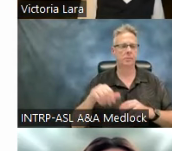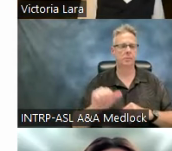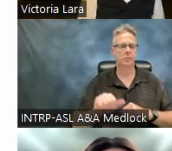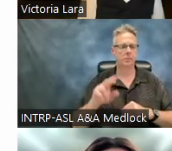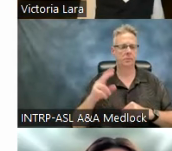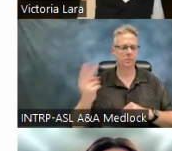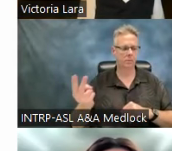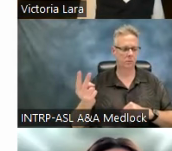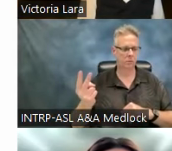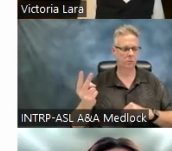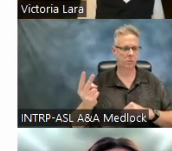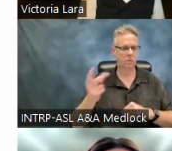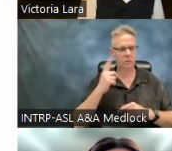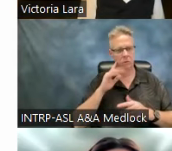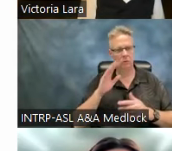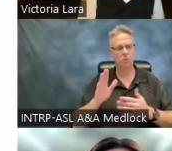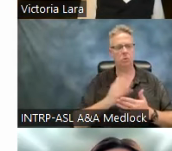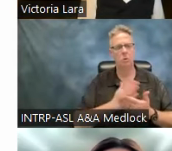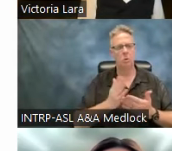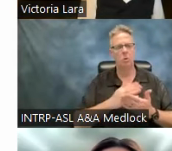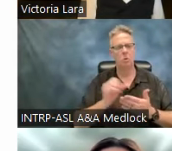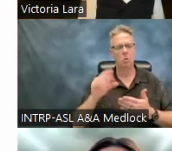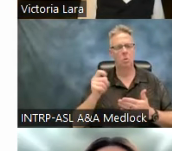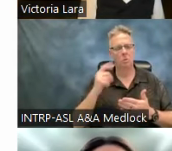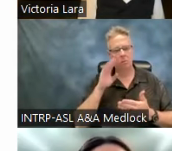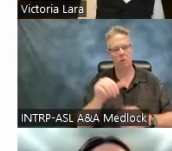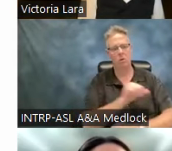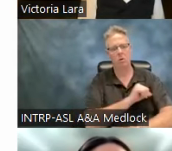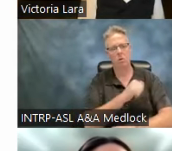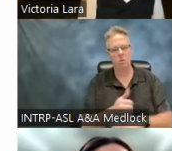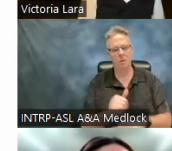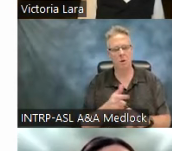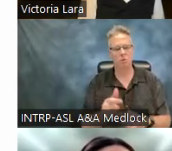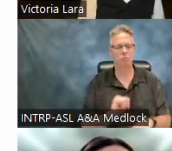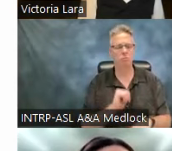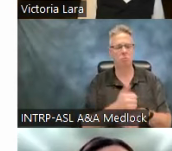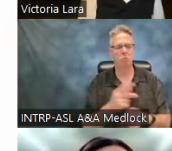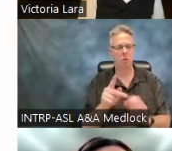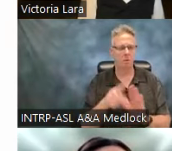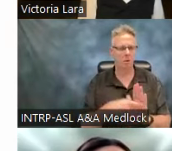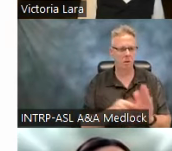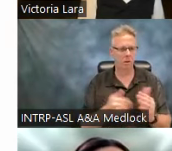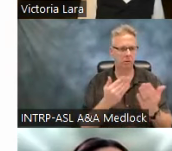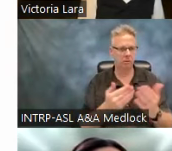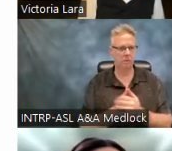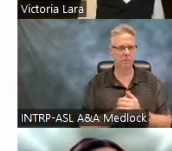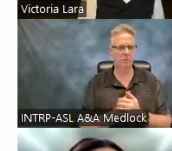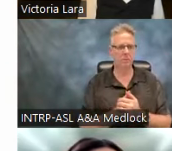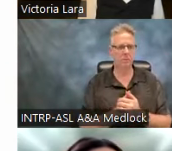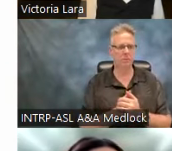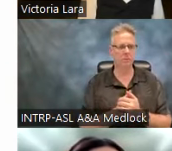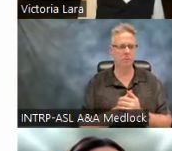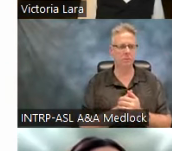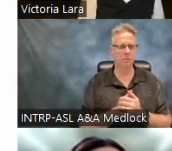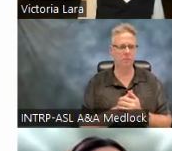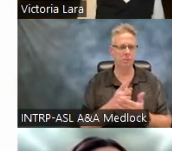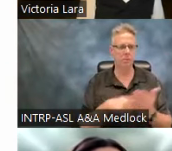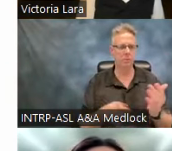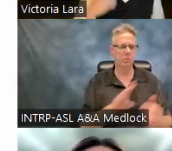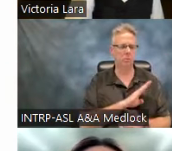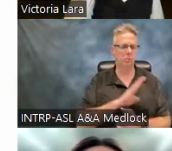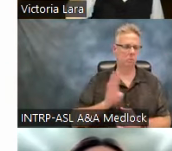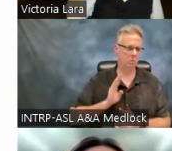A2 is the scope of the authority in formulating policy recommendations. So what the board has authority